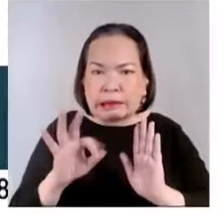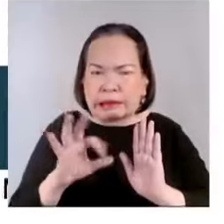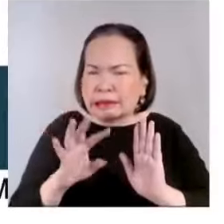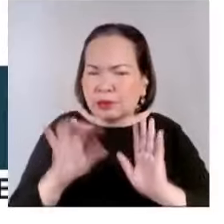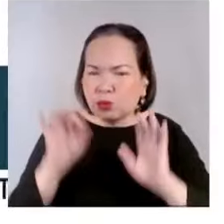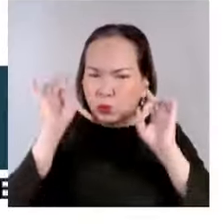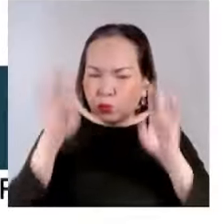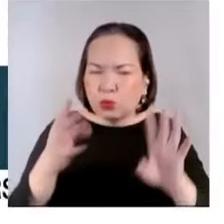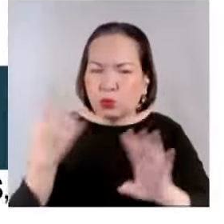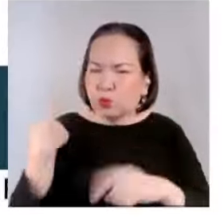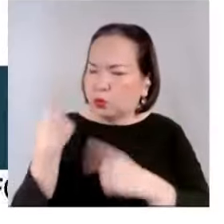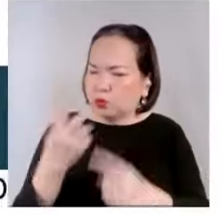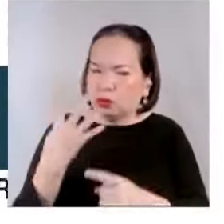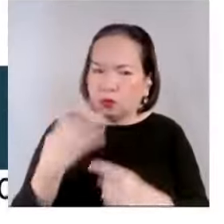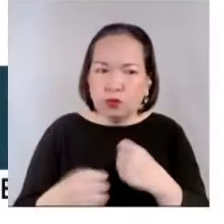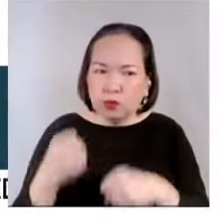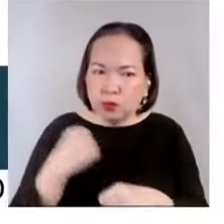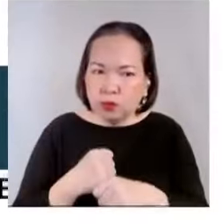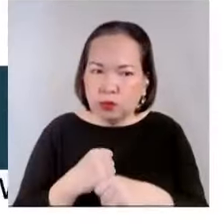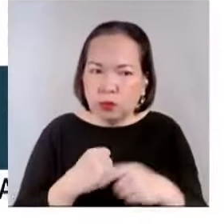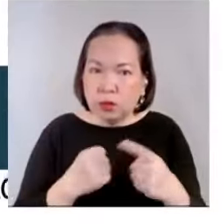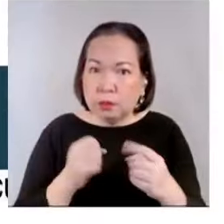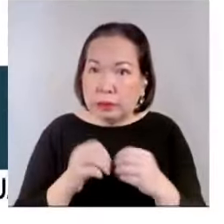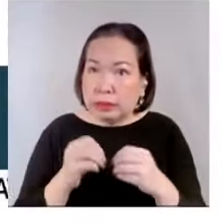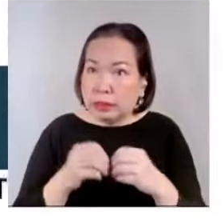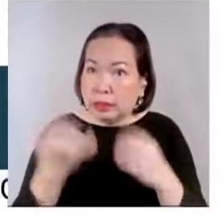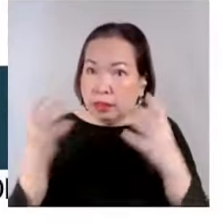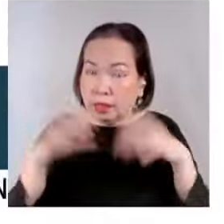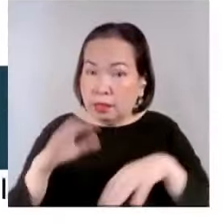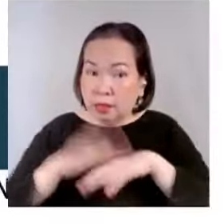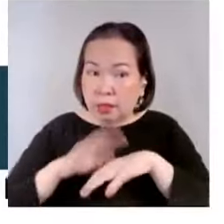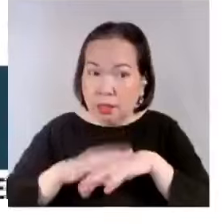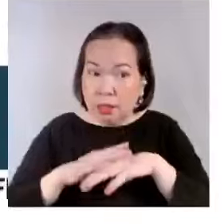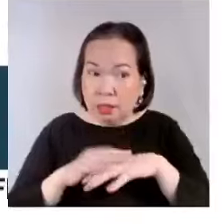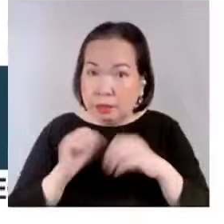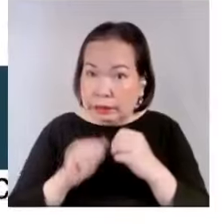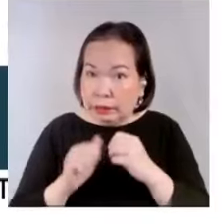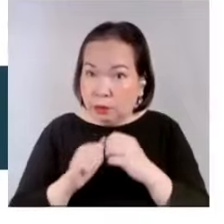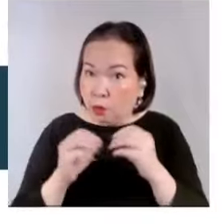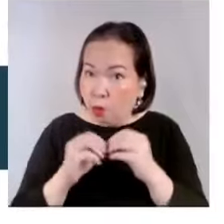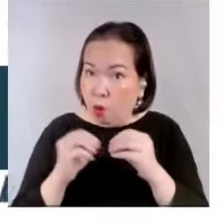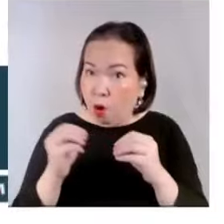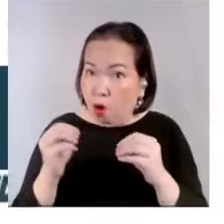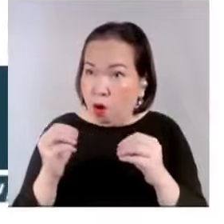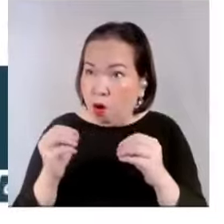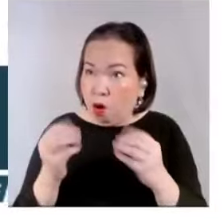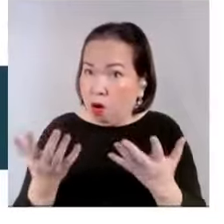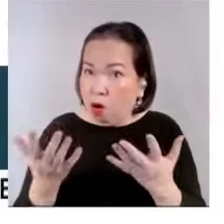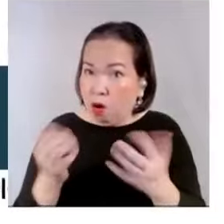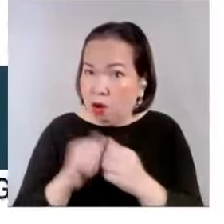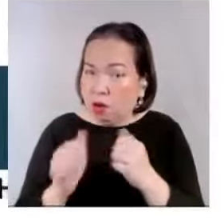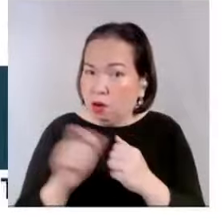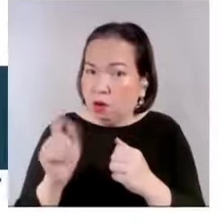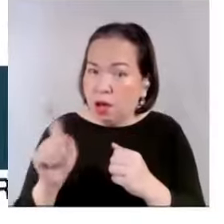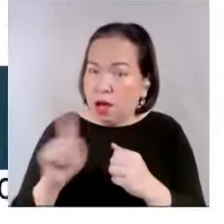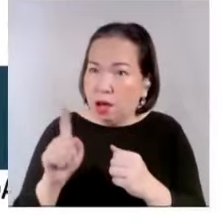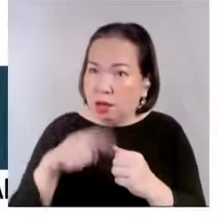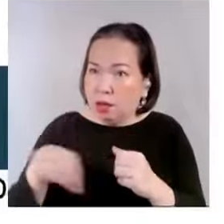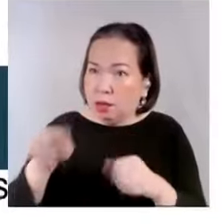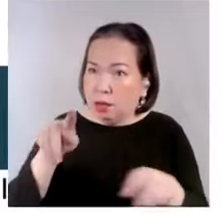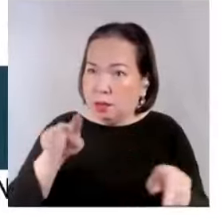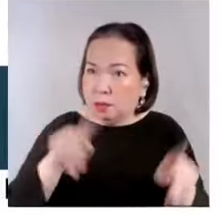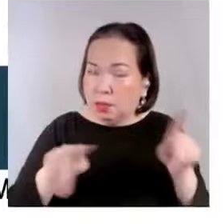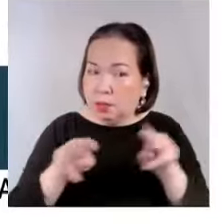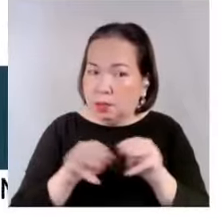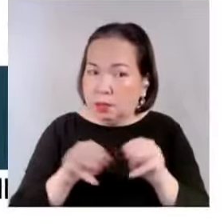4 years, with this red rainfall warning, what does that mean for the residents of Marikina? Okay, so